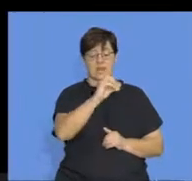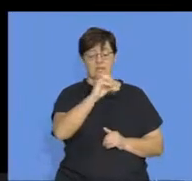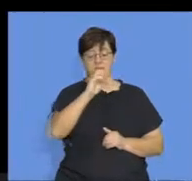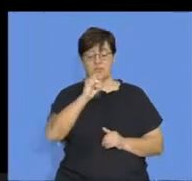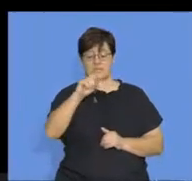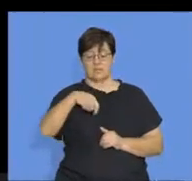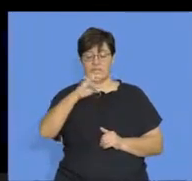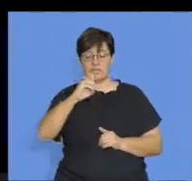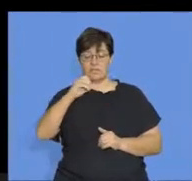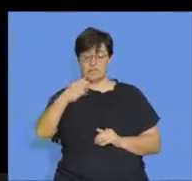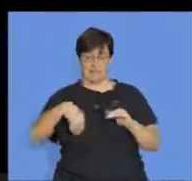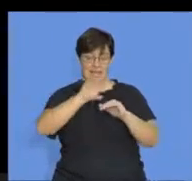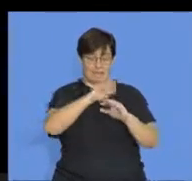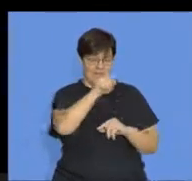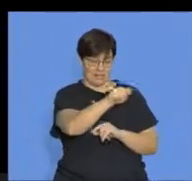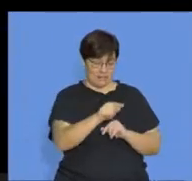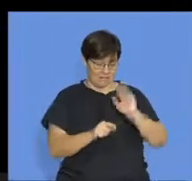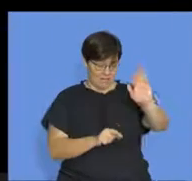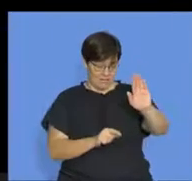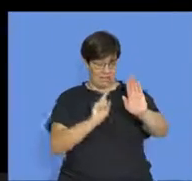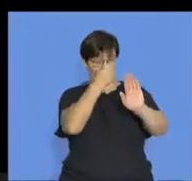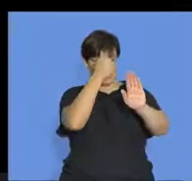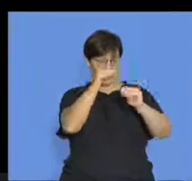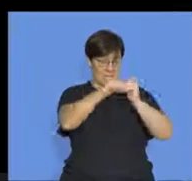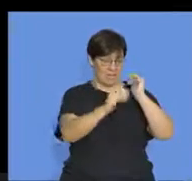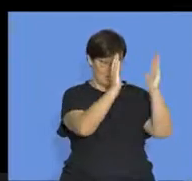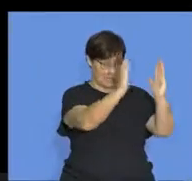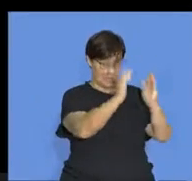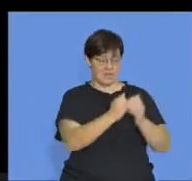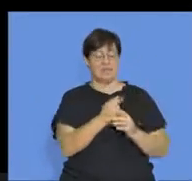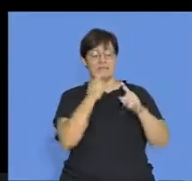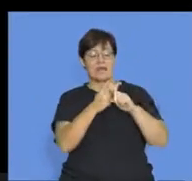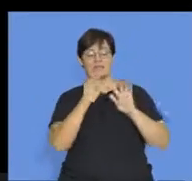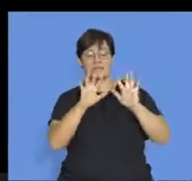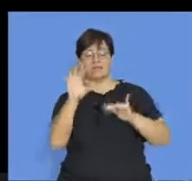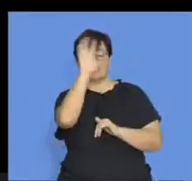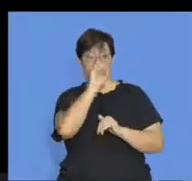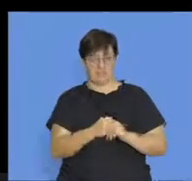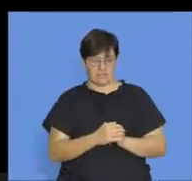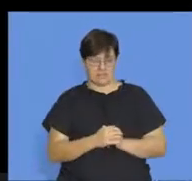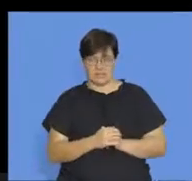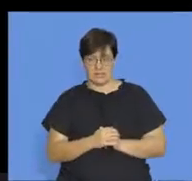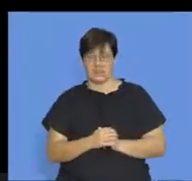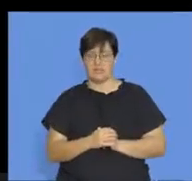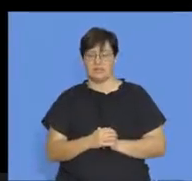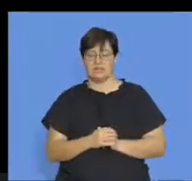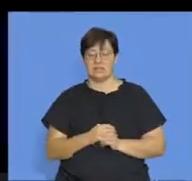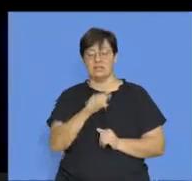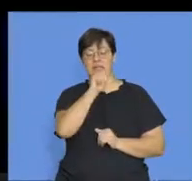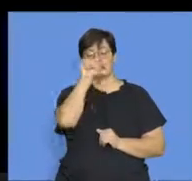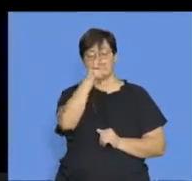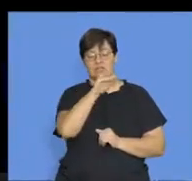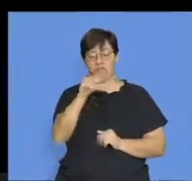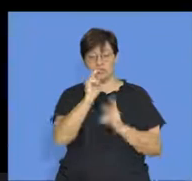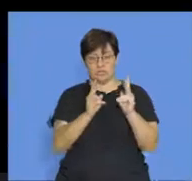800,000 as our capital for Craig for the first 6 months times 10%, and obviously it